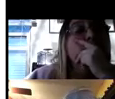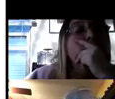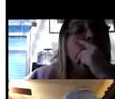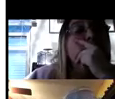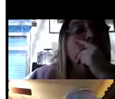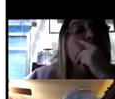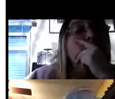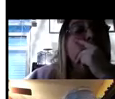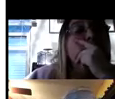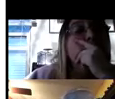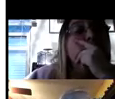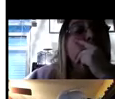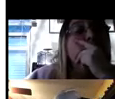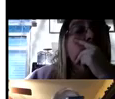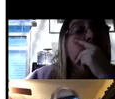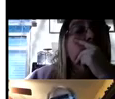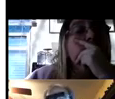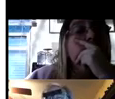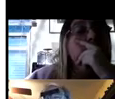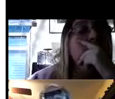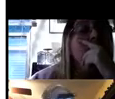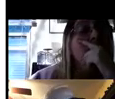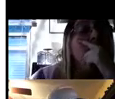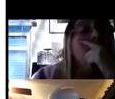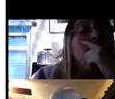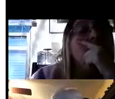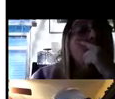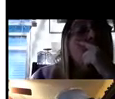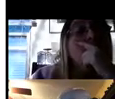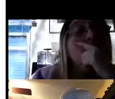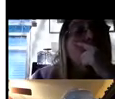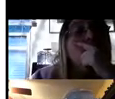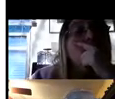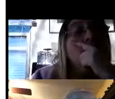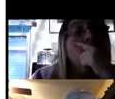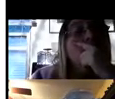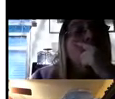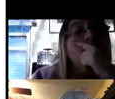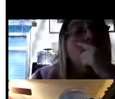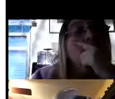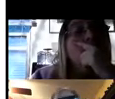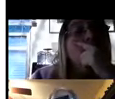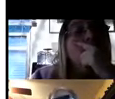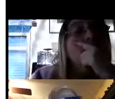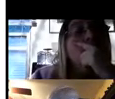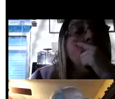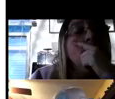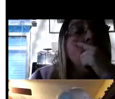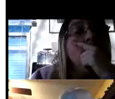that toward the borderlands, and advocacy, the hope of advocacy is that